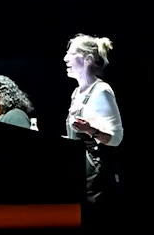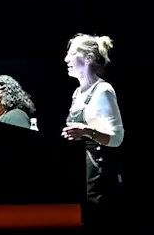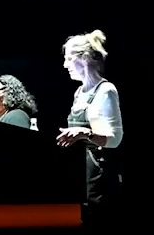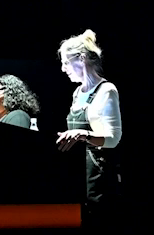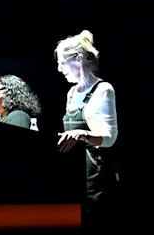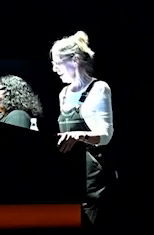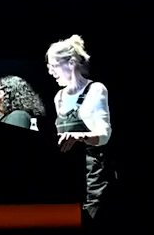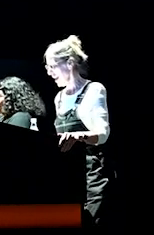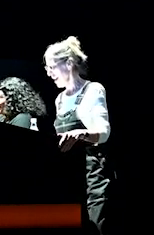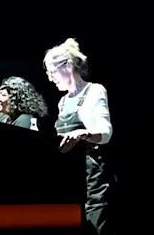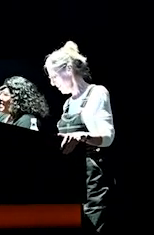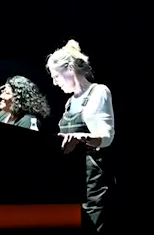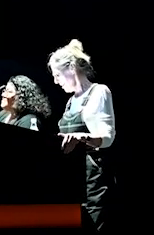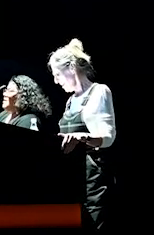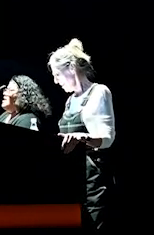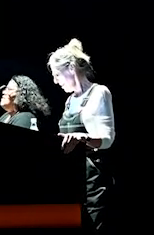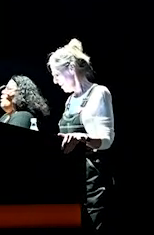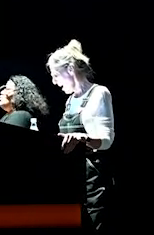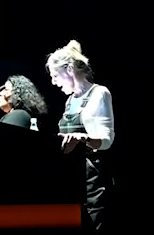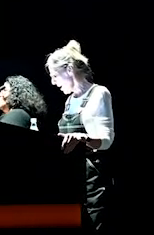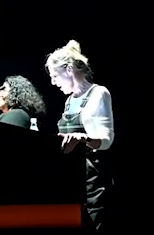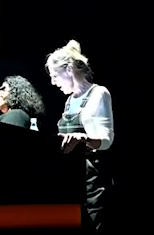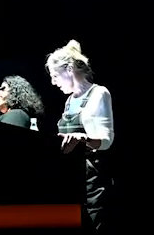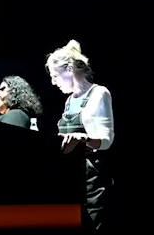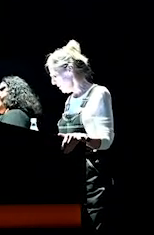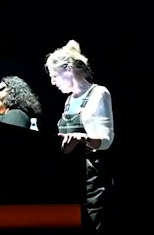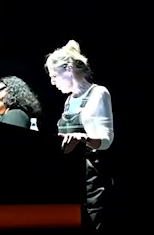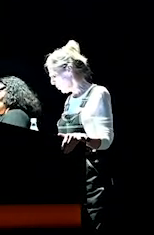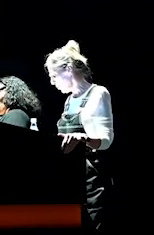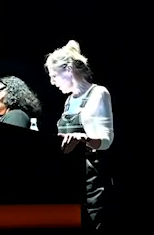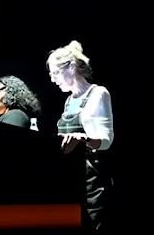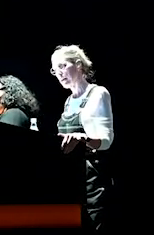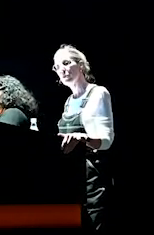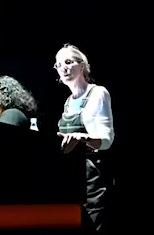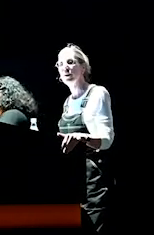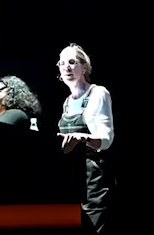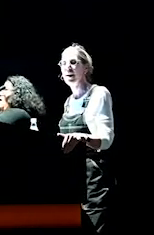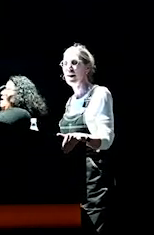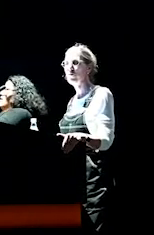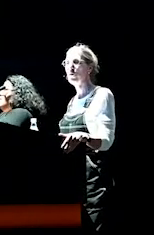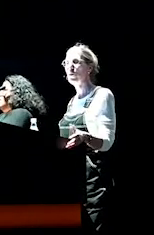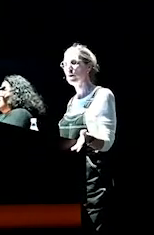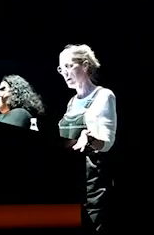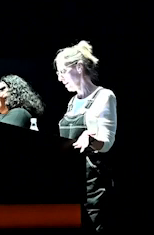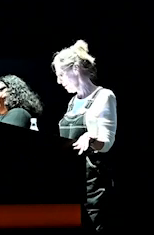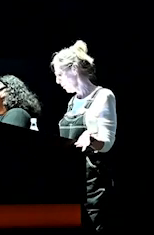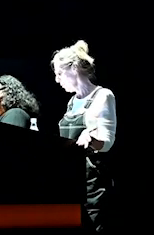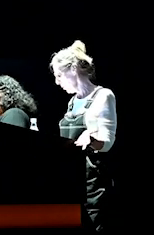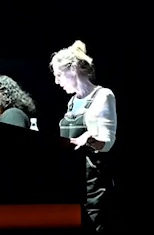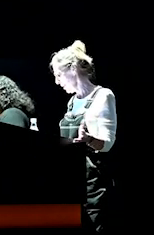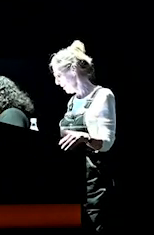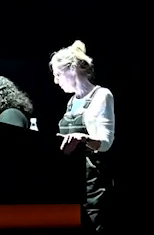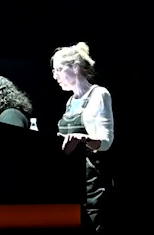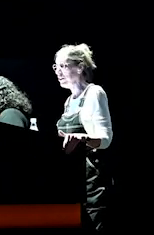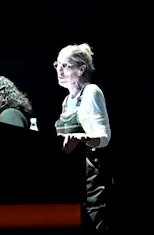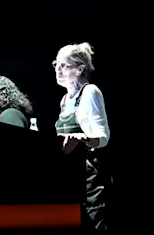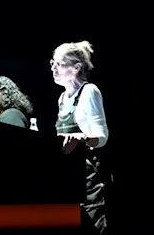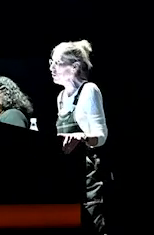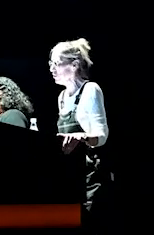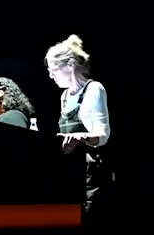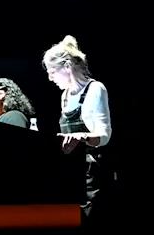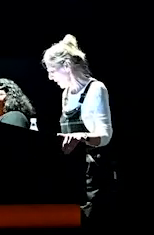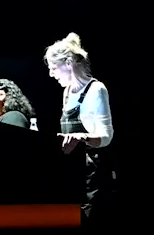interrupts your mind, and that is really important for what we